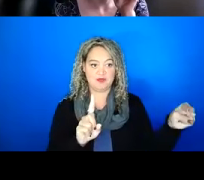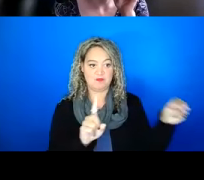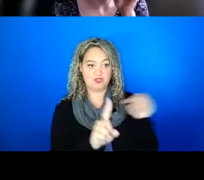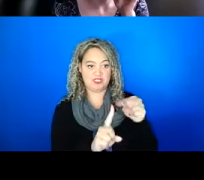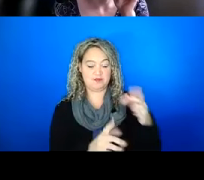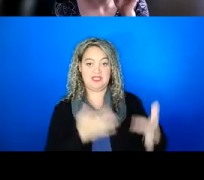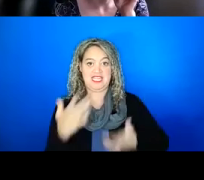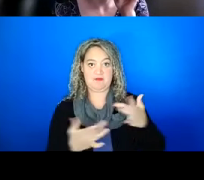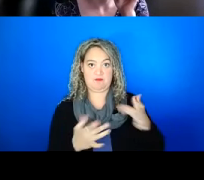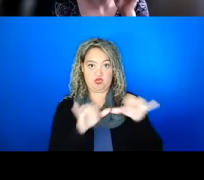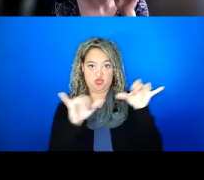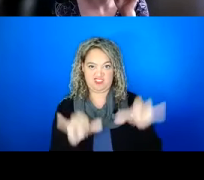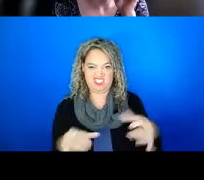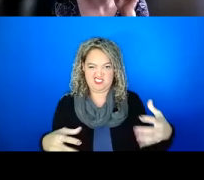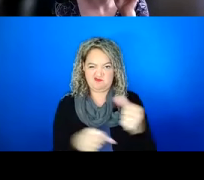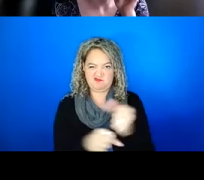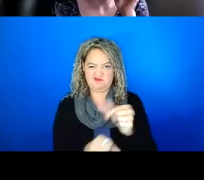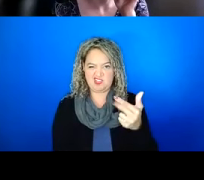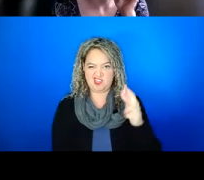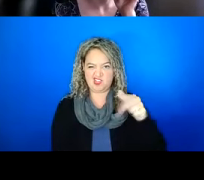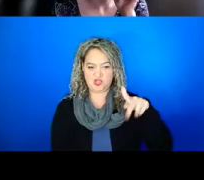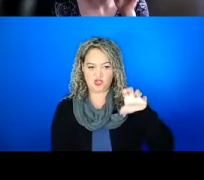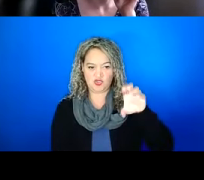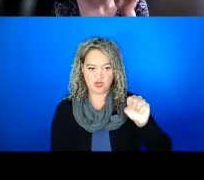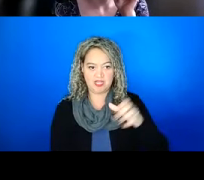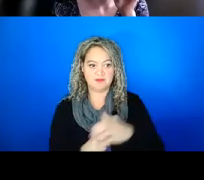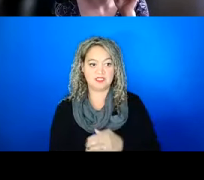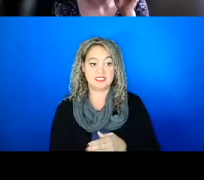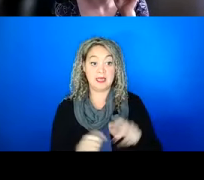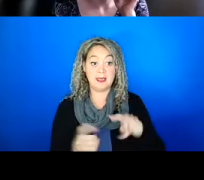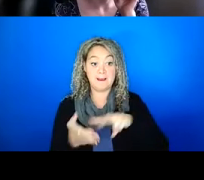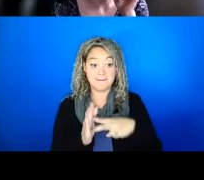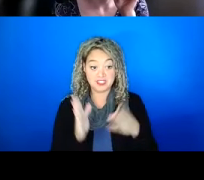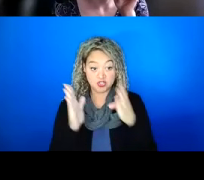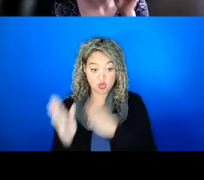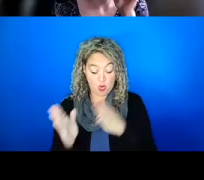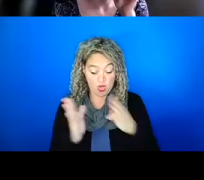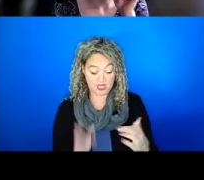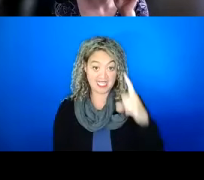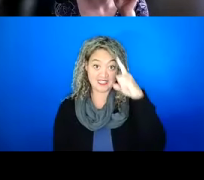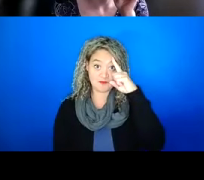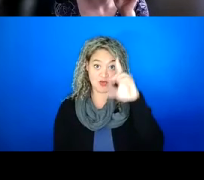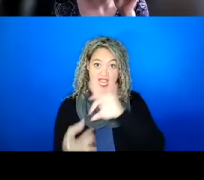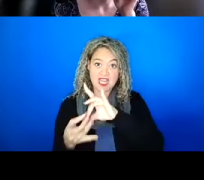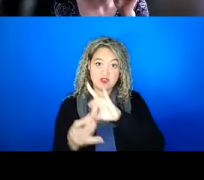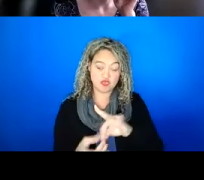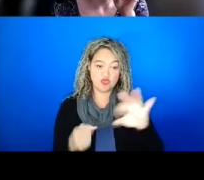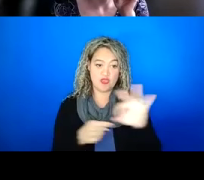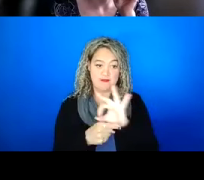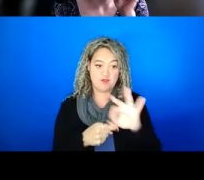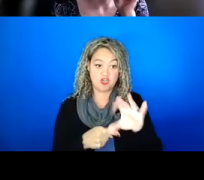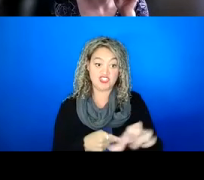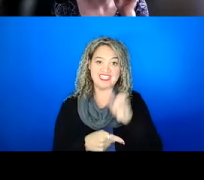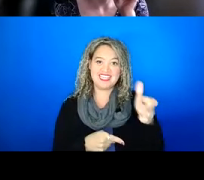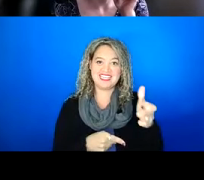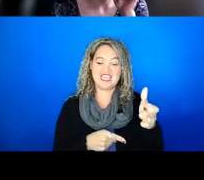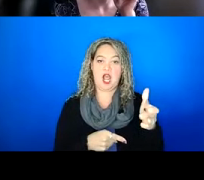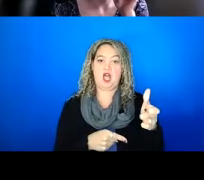here is that object categories are organized in the brain by their functional, excuse me, and other critical properties